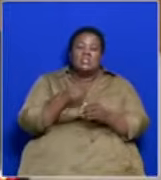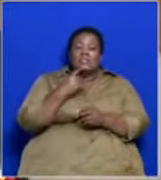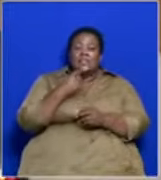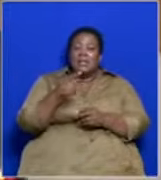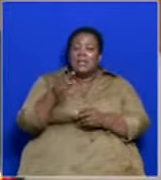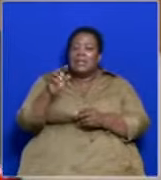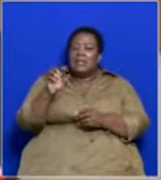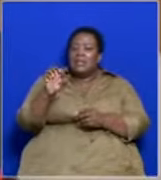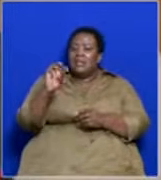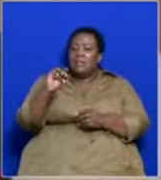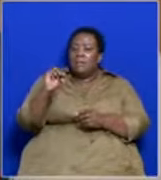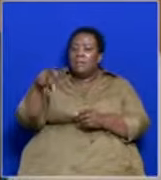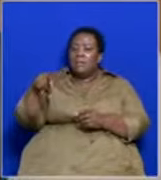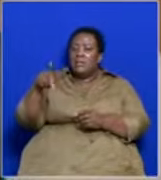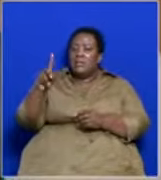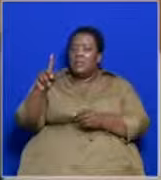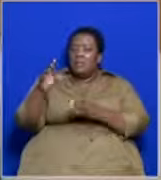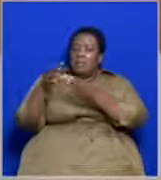and left in